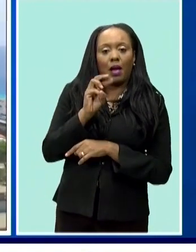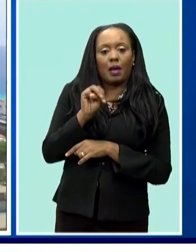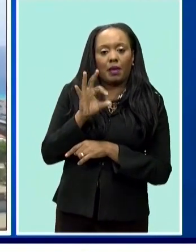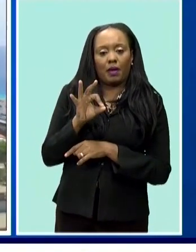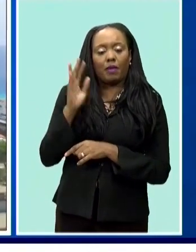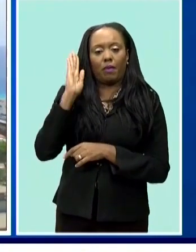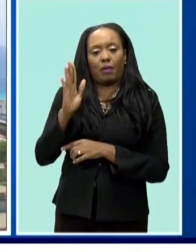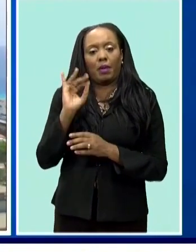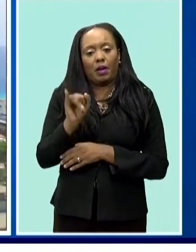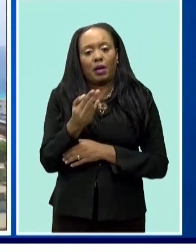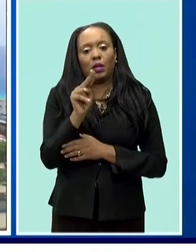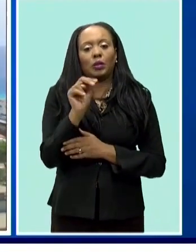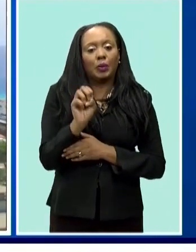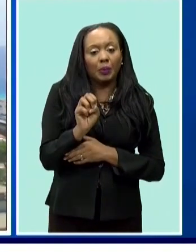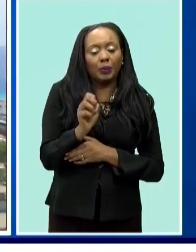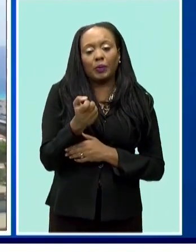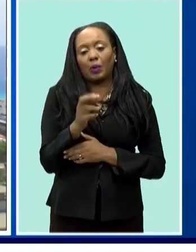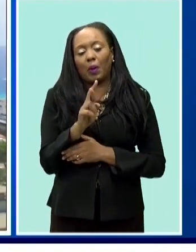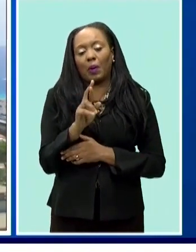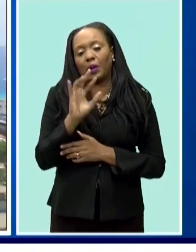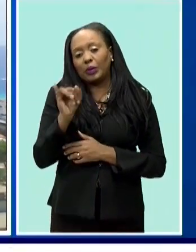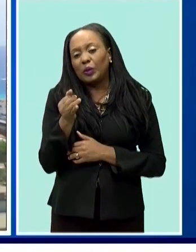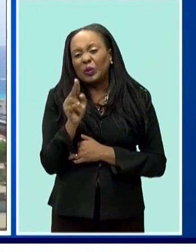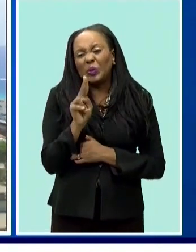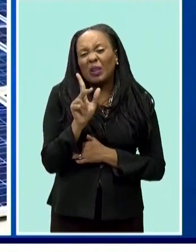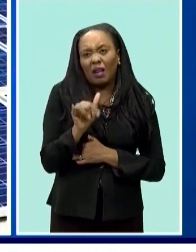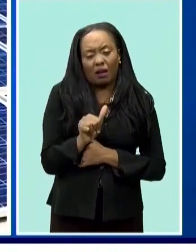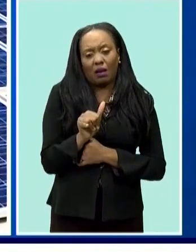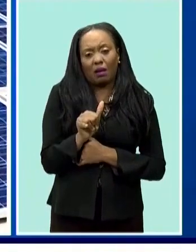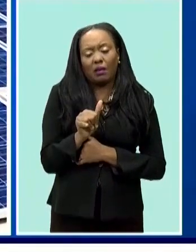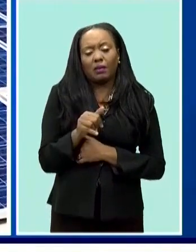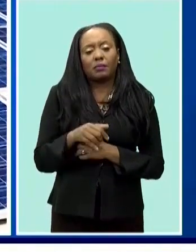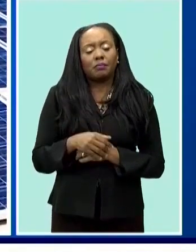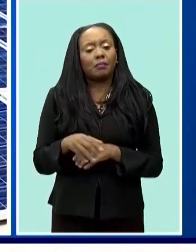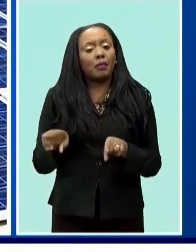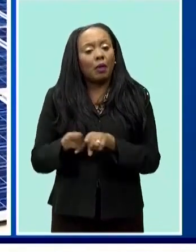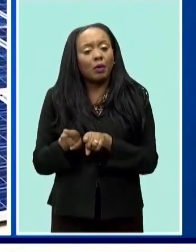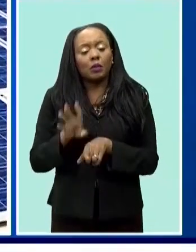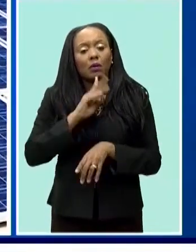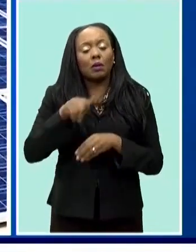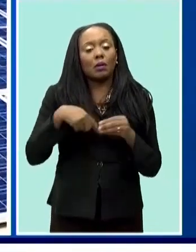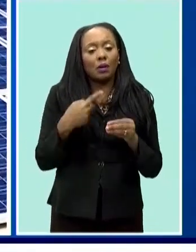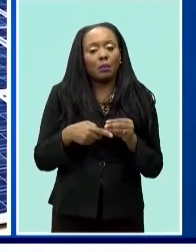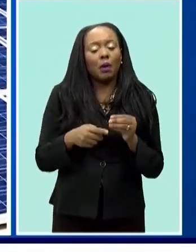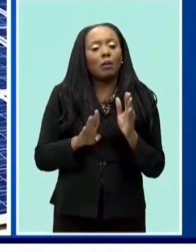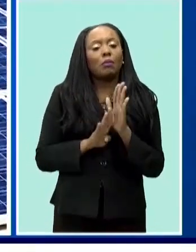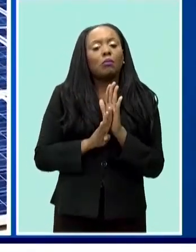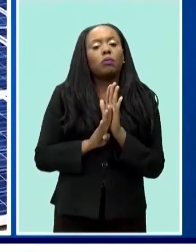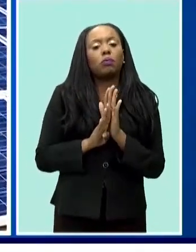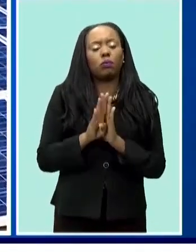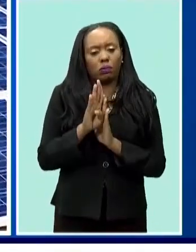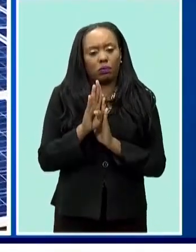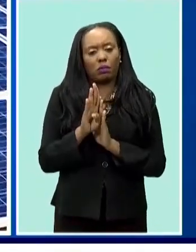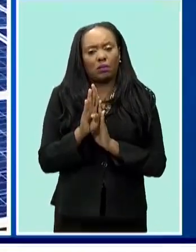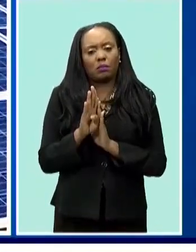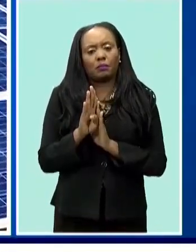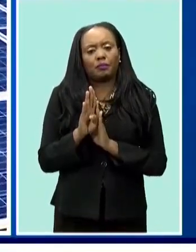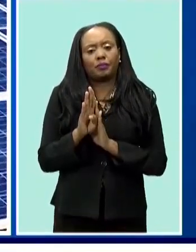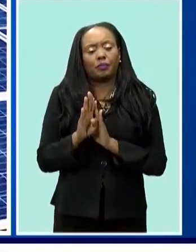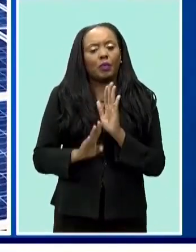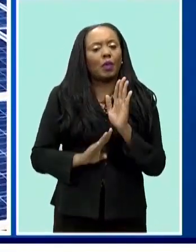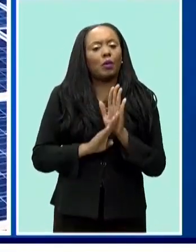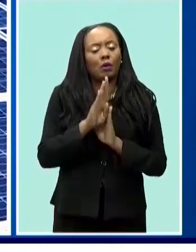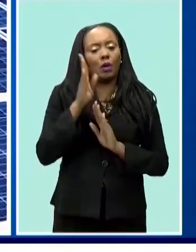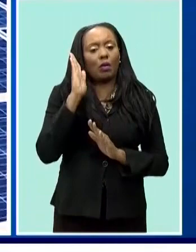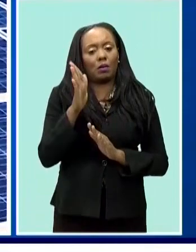the IMF's board holds its meetings. Meanwhile, the central bank governor also addressed the issue of growth, noting that it will be driven by both